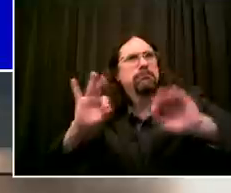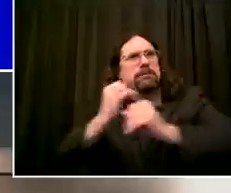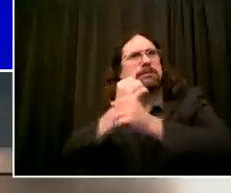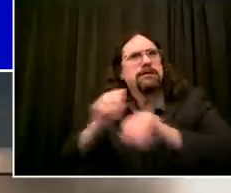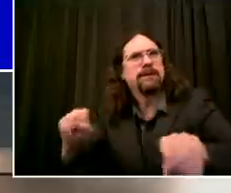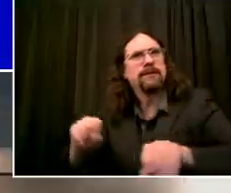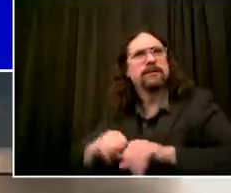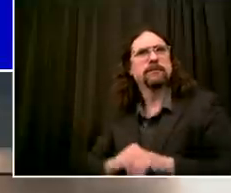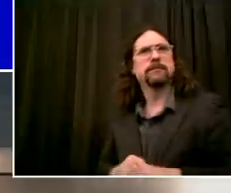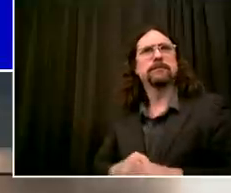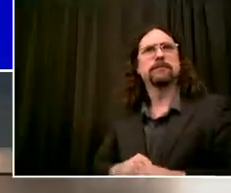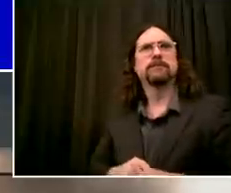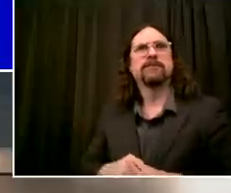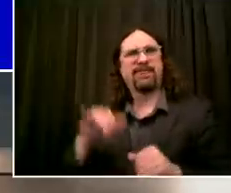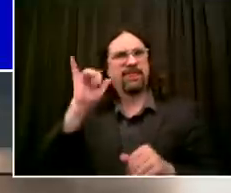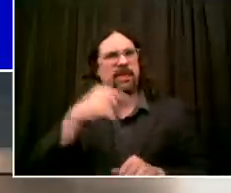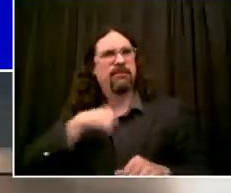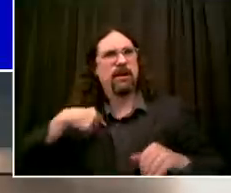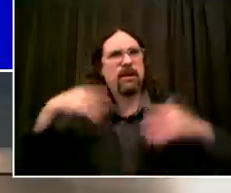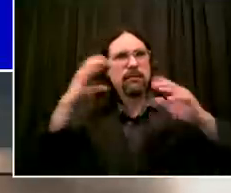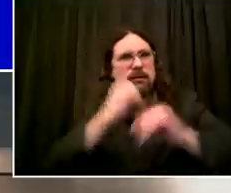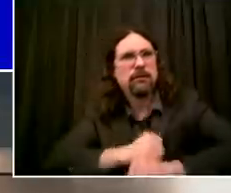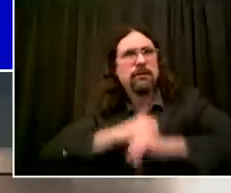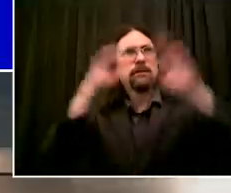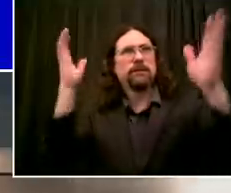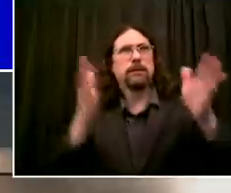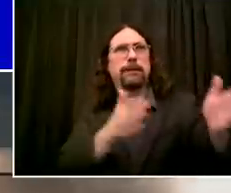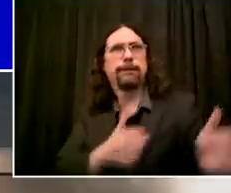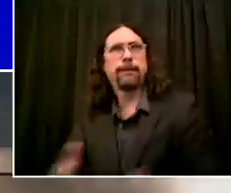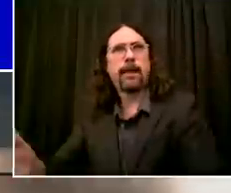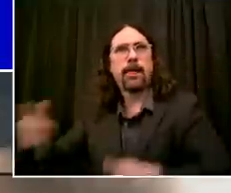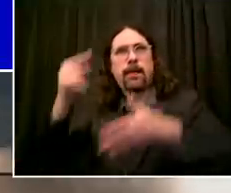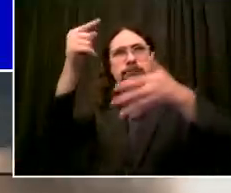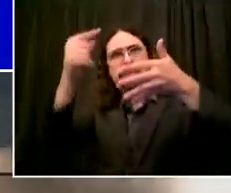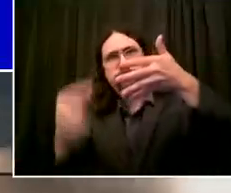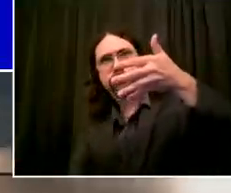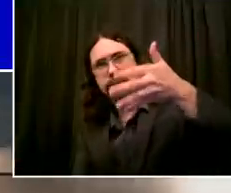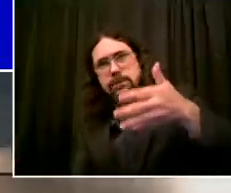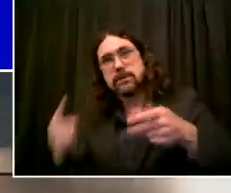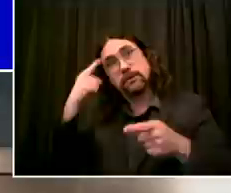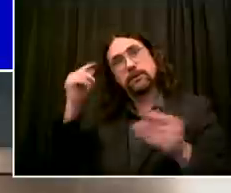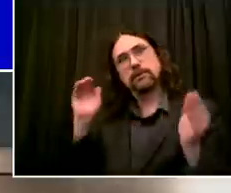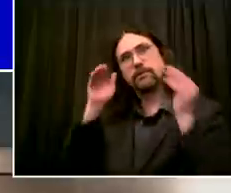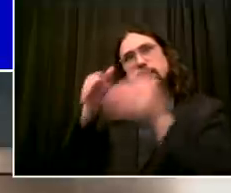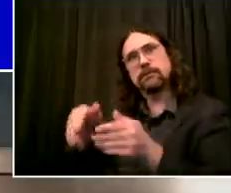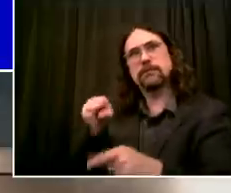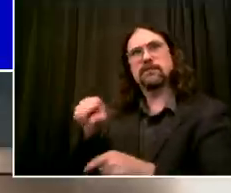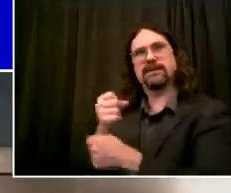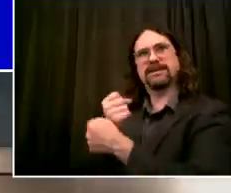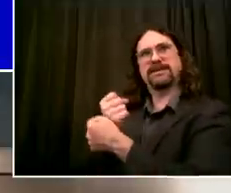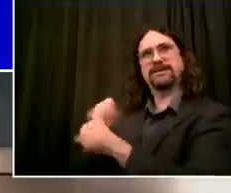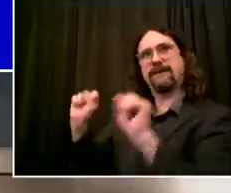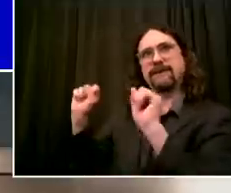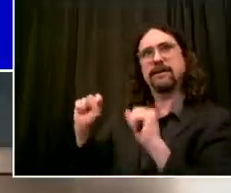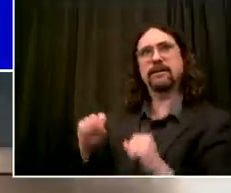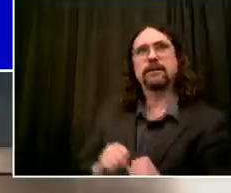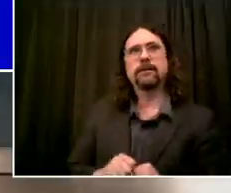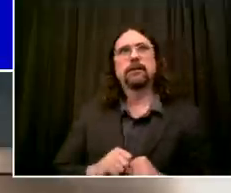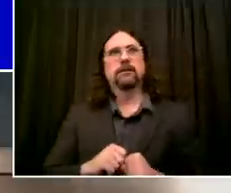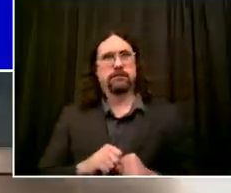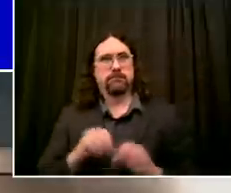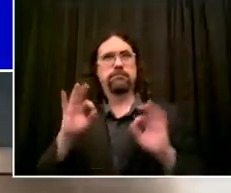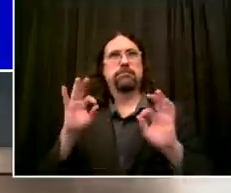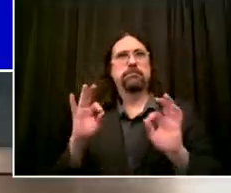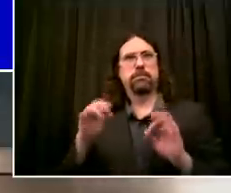know New Yorkers, if you experience it, if you see it with your own eyes, and you know it's safe, you'll get back on the train, and that's going to help us all